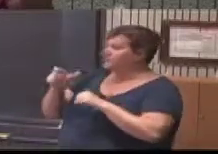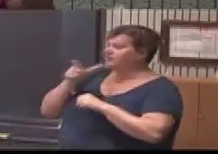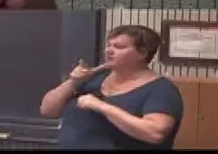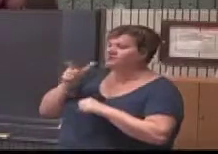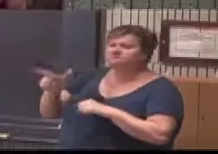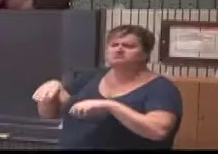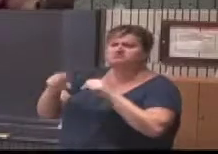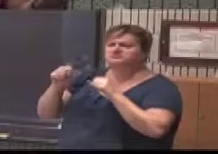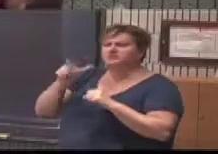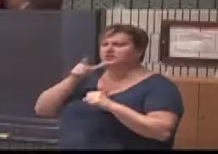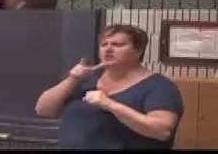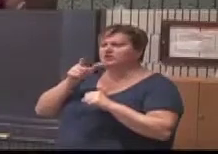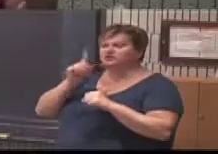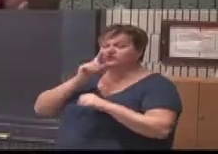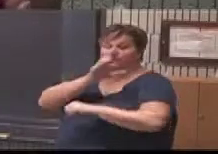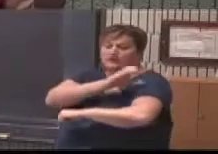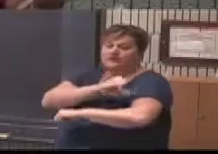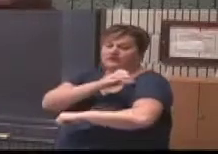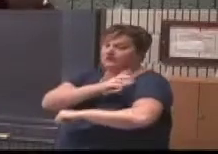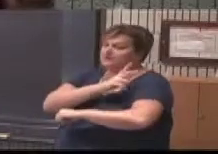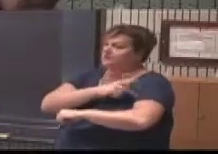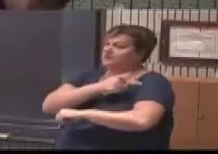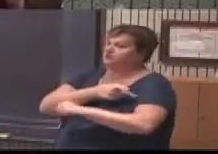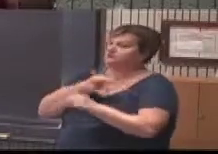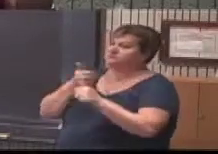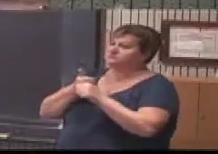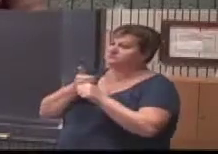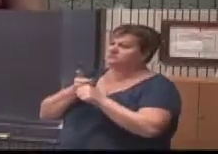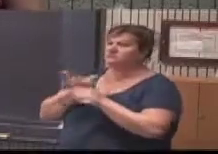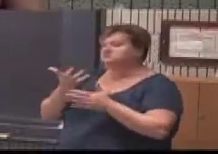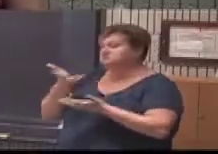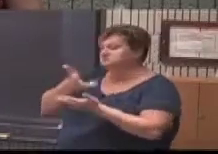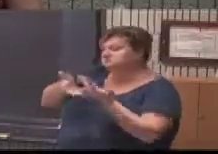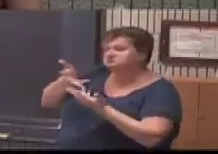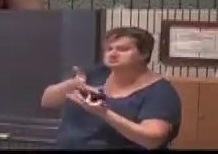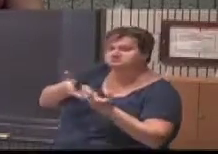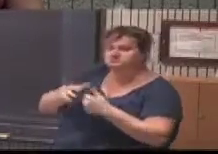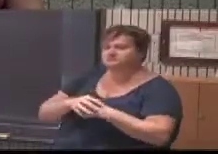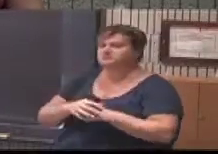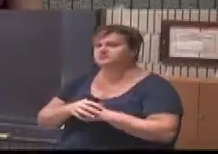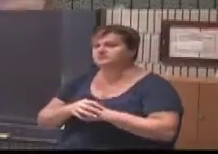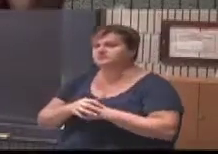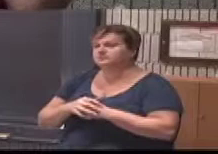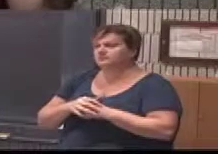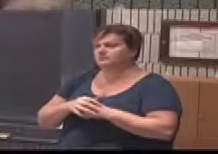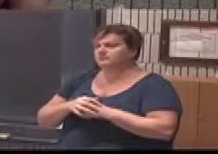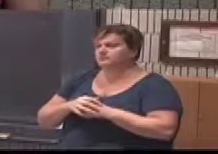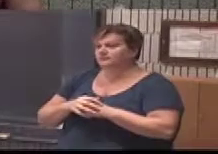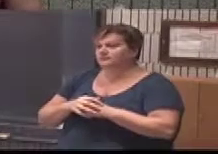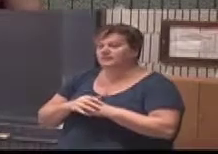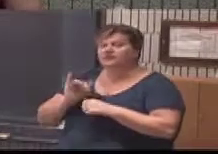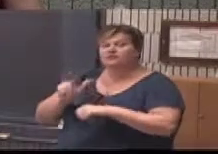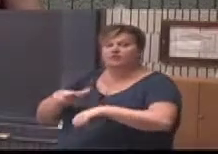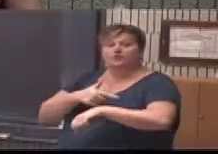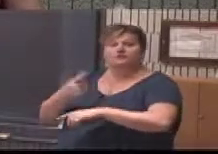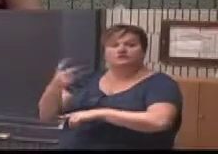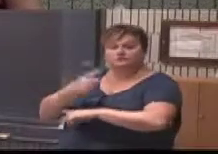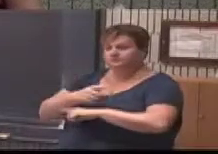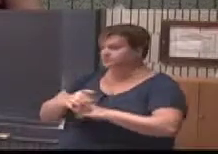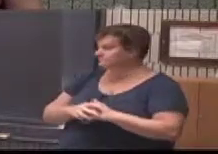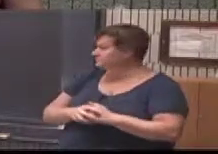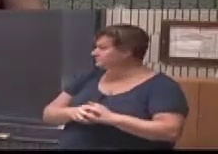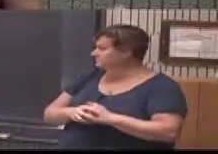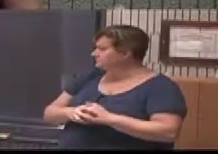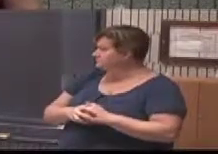a luncheon for the clinic patients just as a kind of social hour kind of thing, and because it's a long day too.